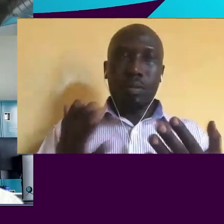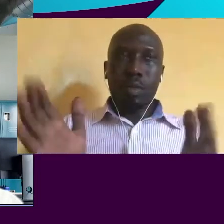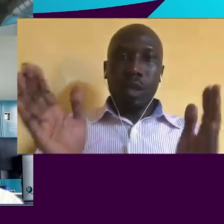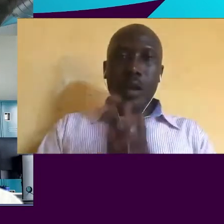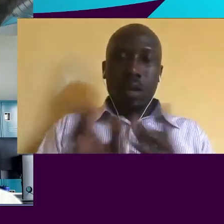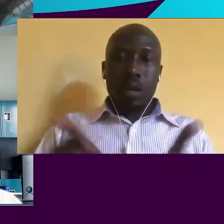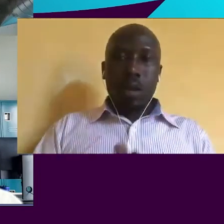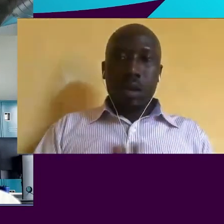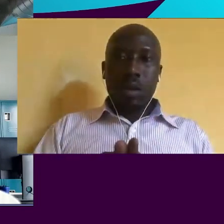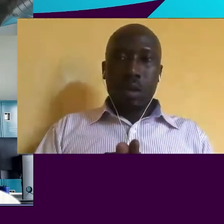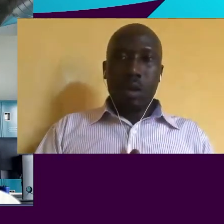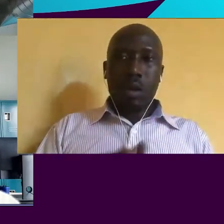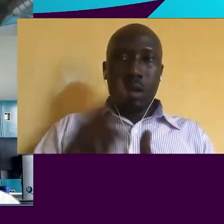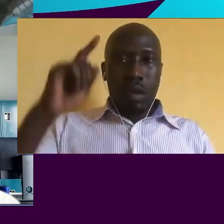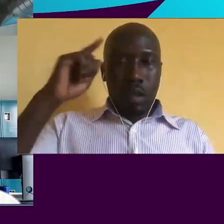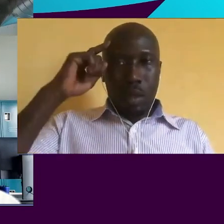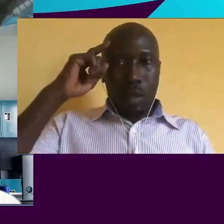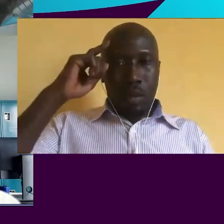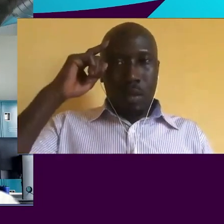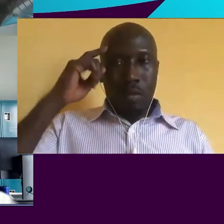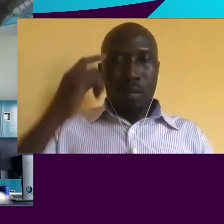I think that by bringing together such